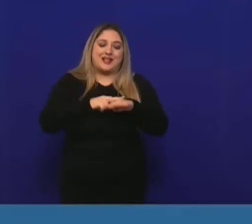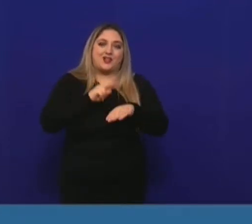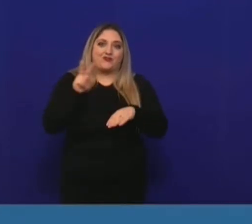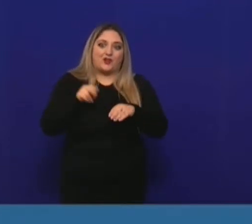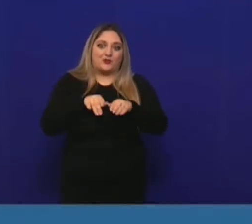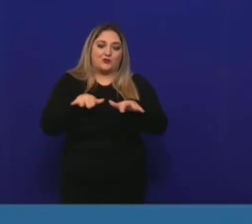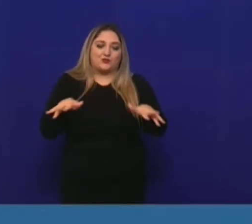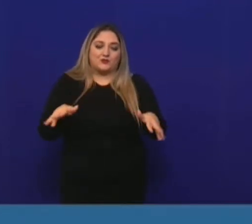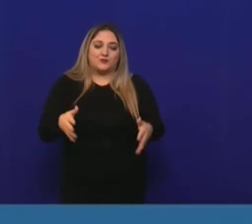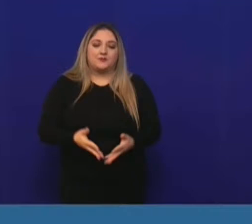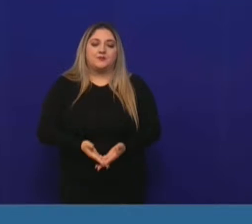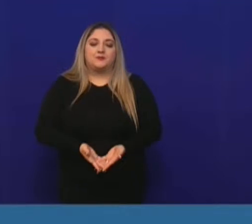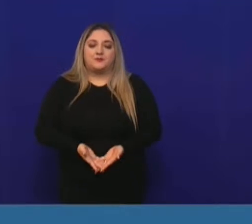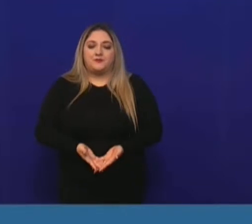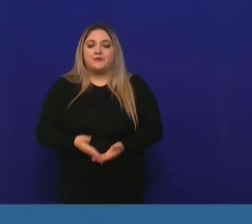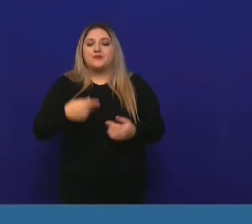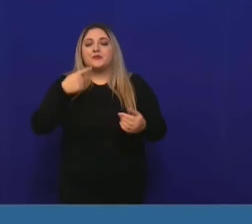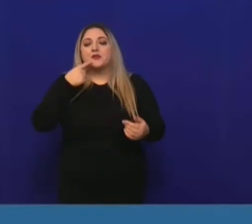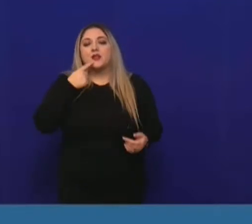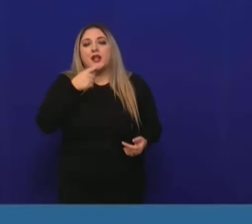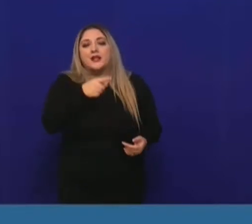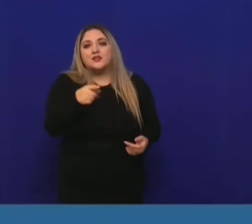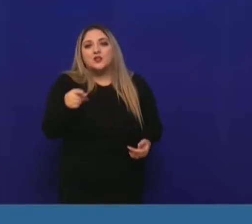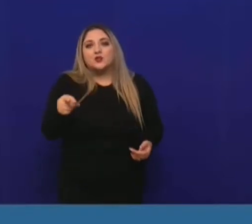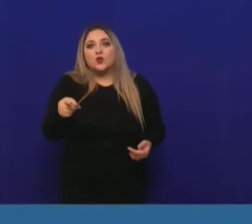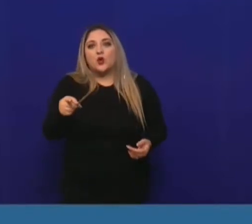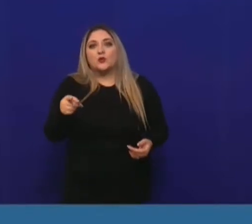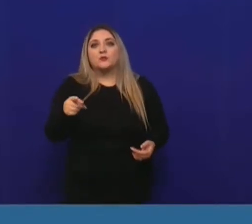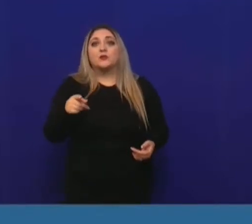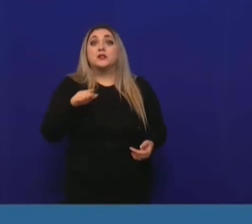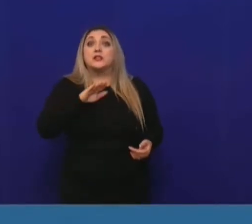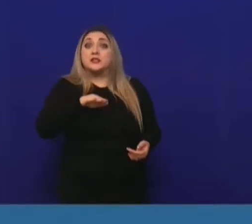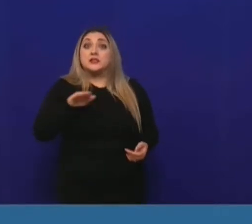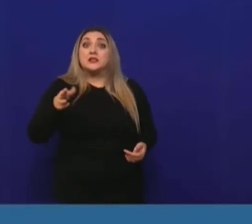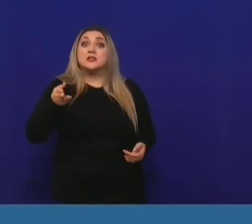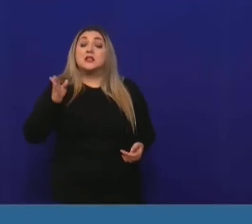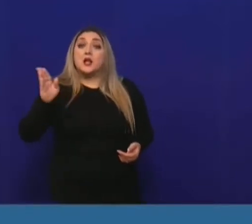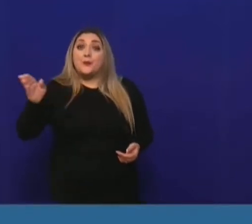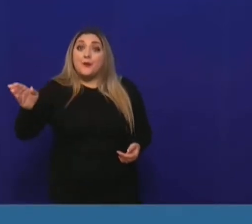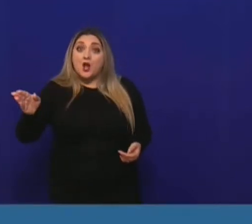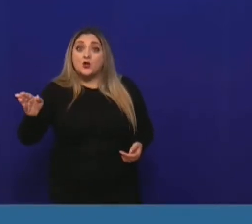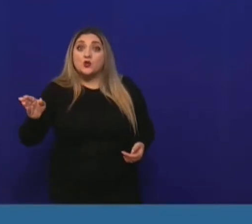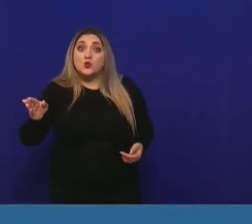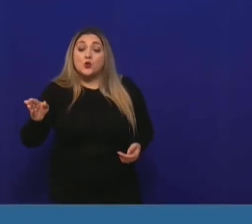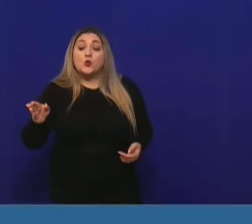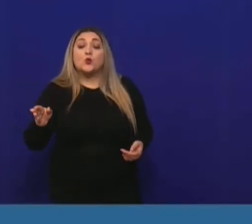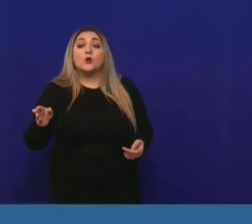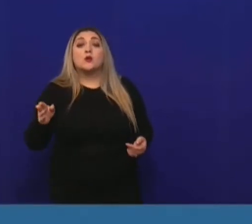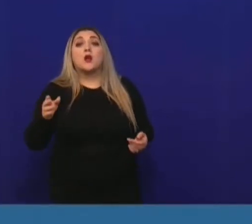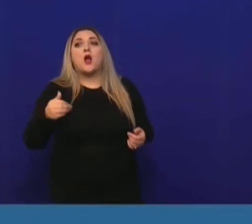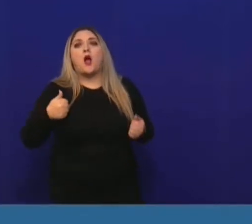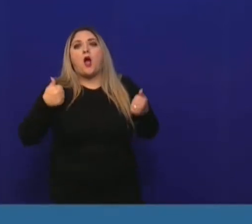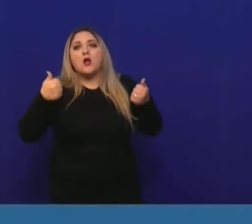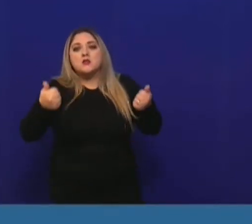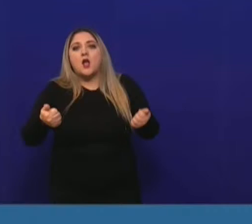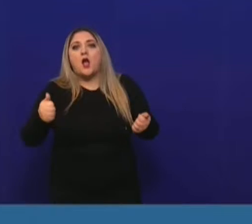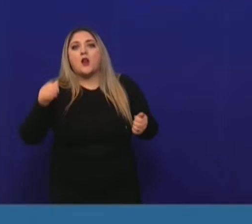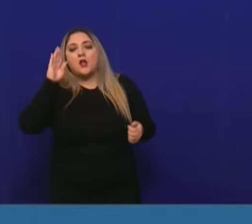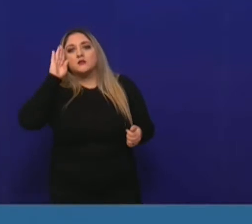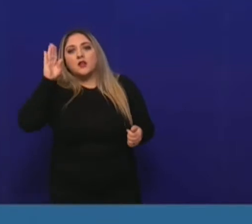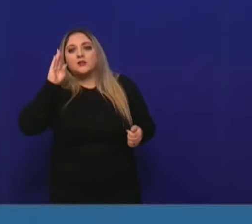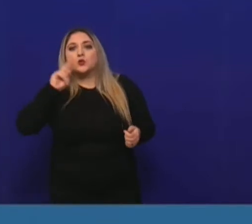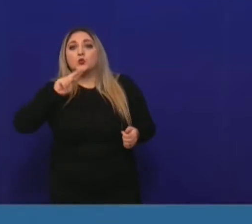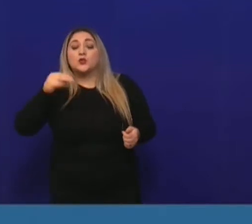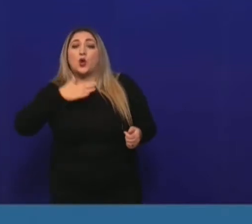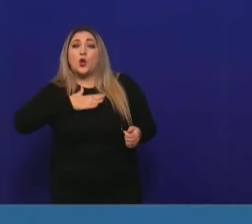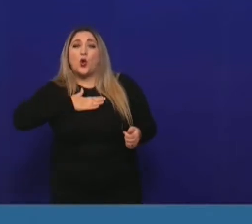għal persuni. Jien nappella għal dawk in-nies kollha li kienu parteċipi f'din is-sitwazzjoni li jekk jiżviluppaw sintomi